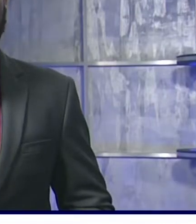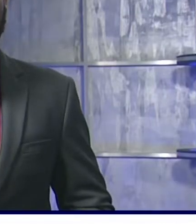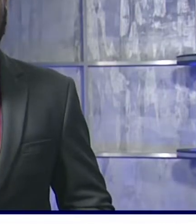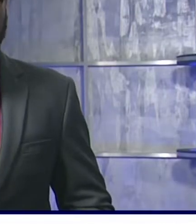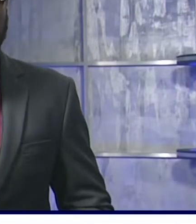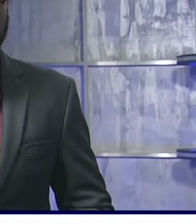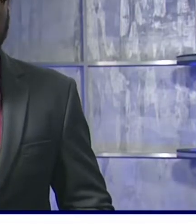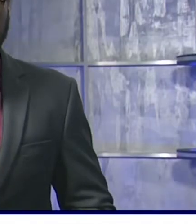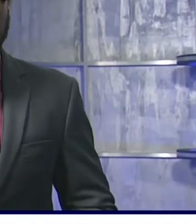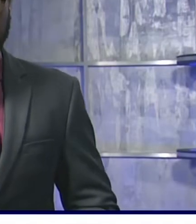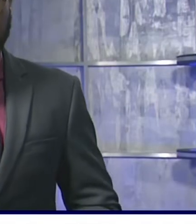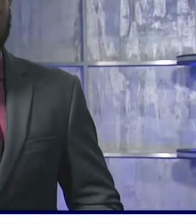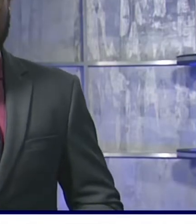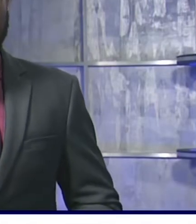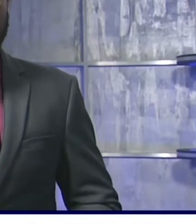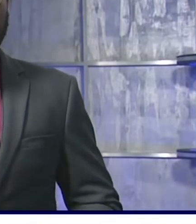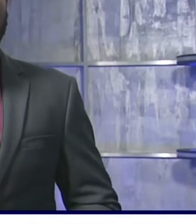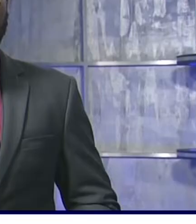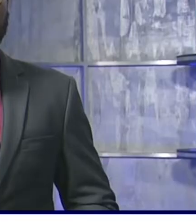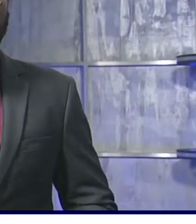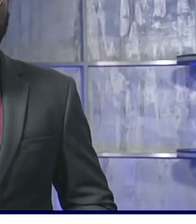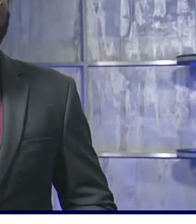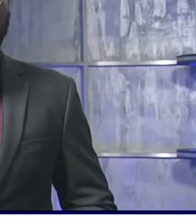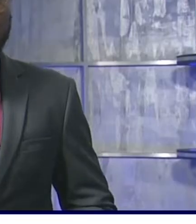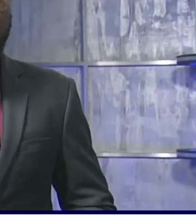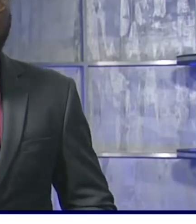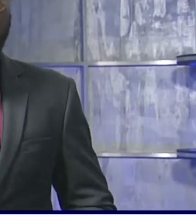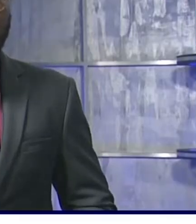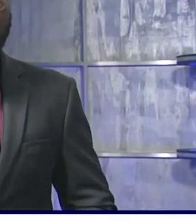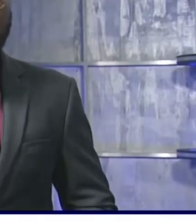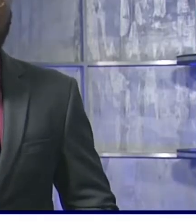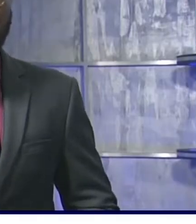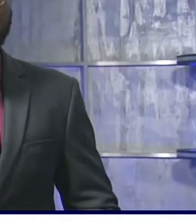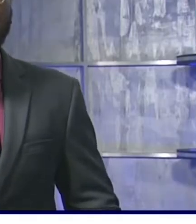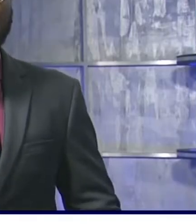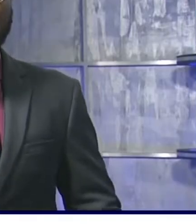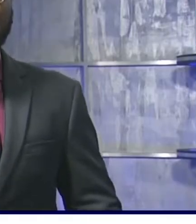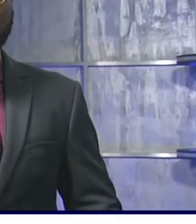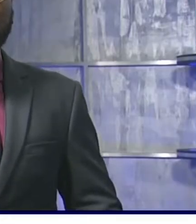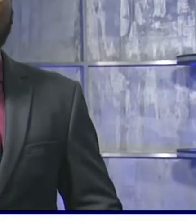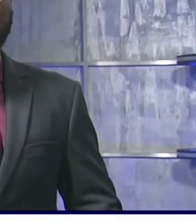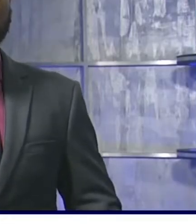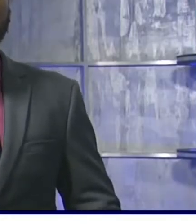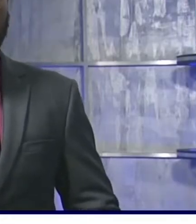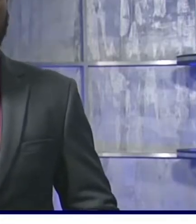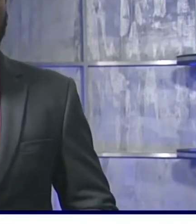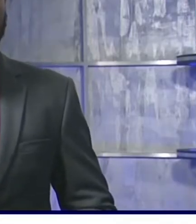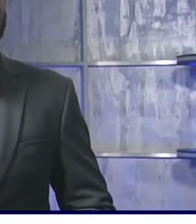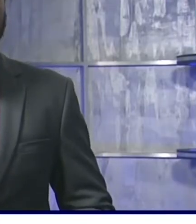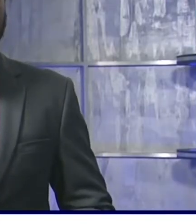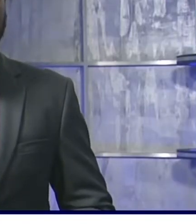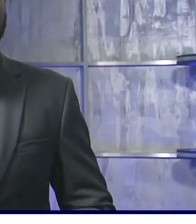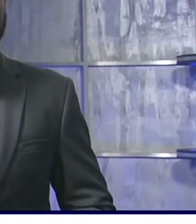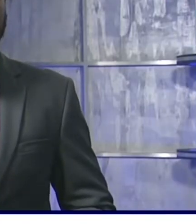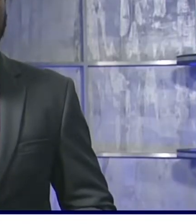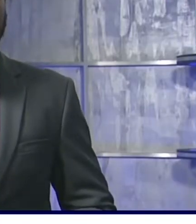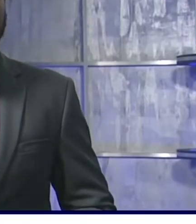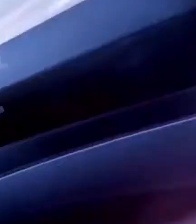the deadly coronavirus. And coming up in sports, Hetmeyer and Lewis could make the Windies team after all.